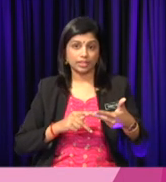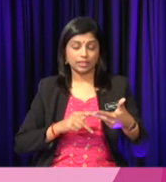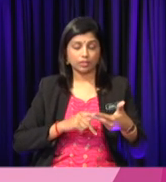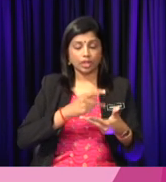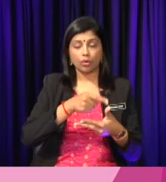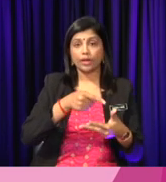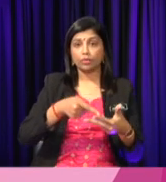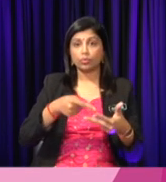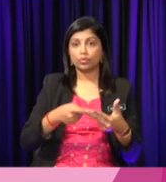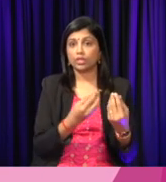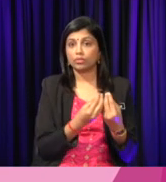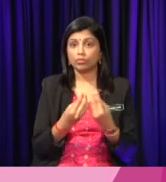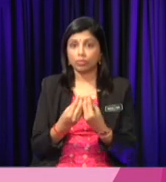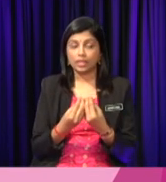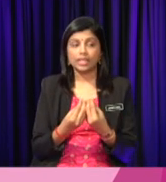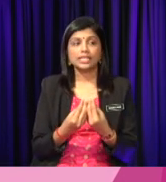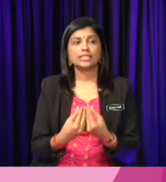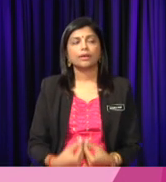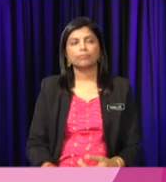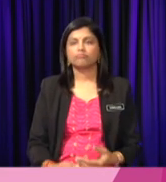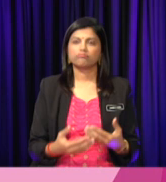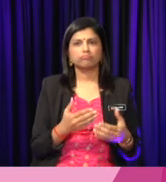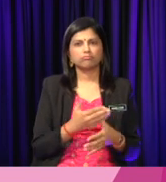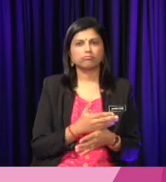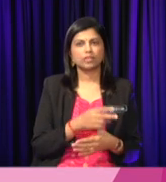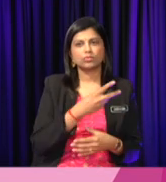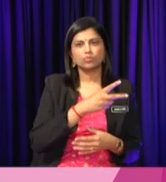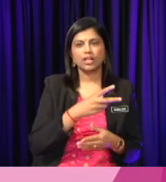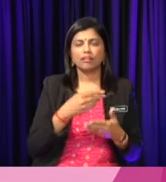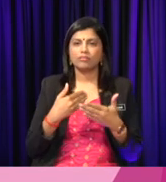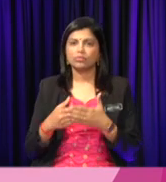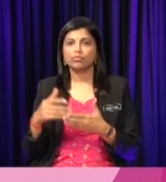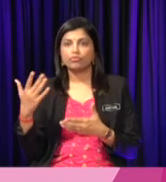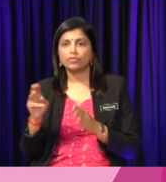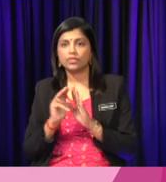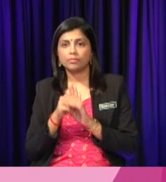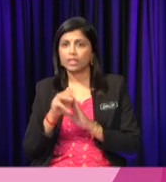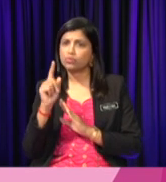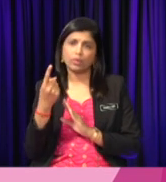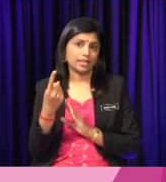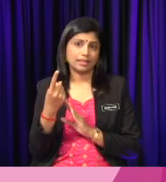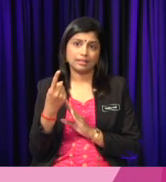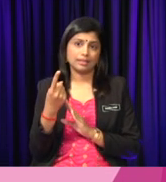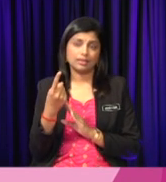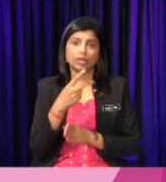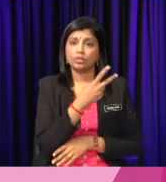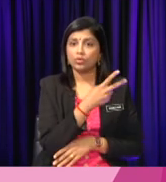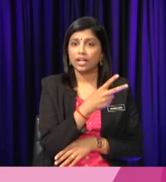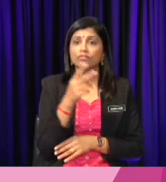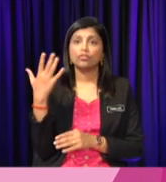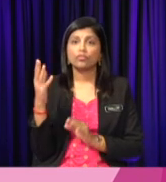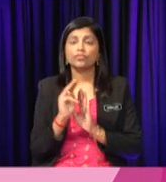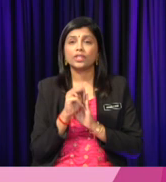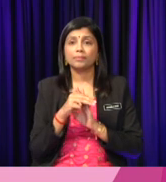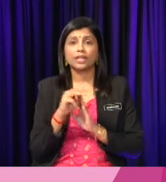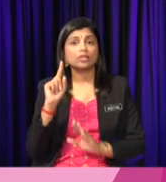take and will take is between 12 to a maximum of 15 minutes mm-hmm. because examiners